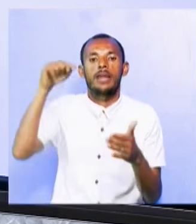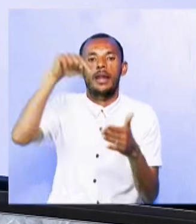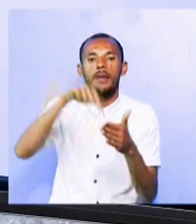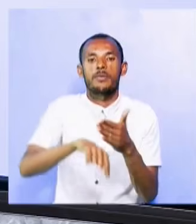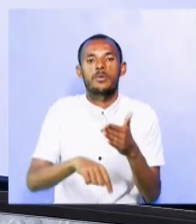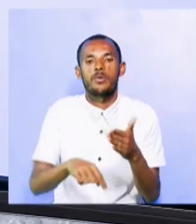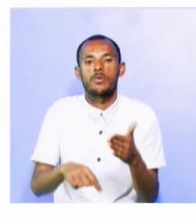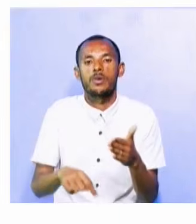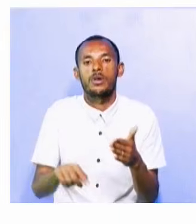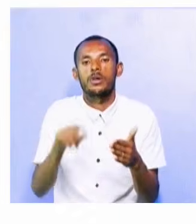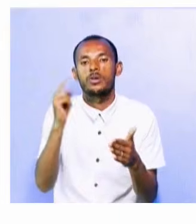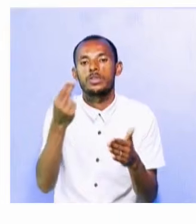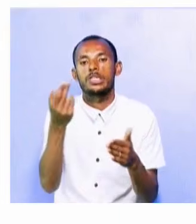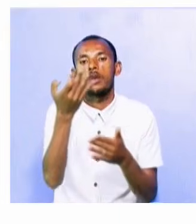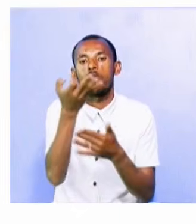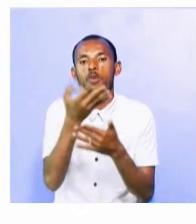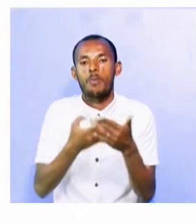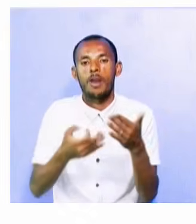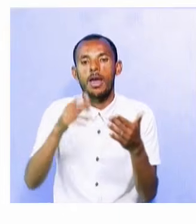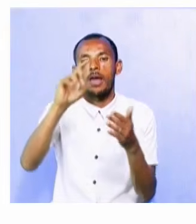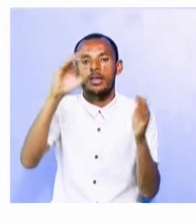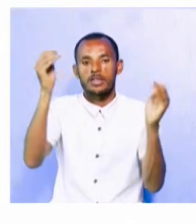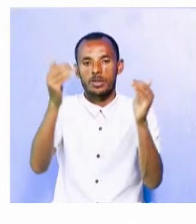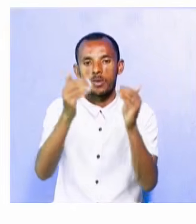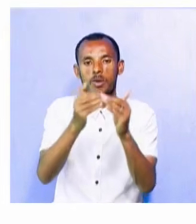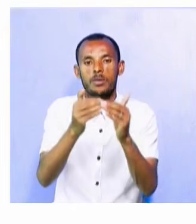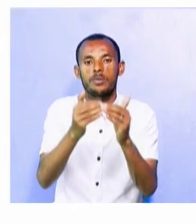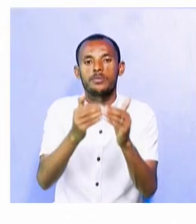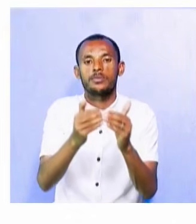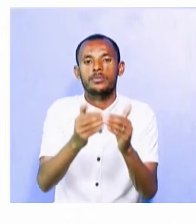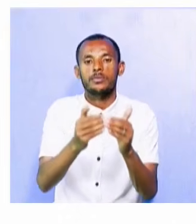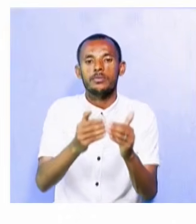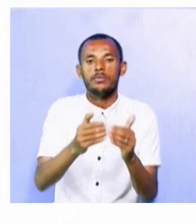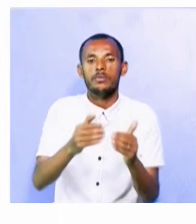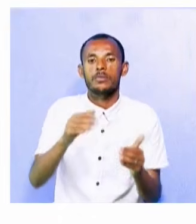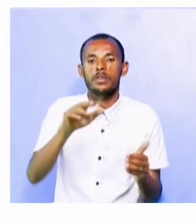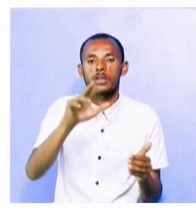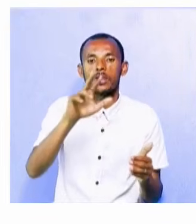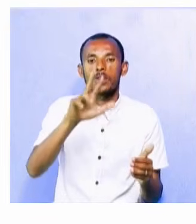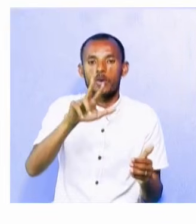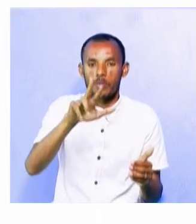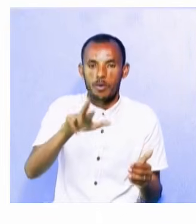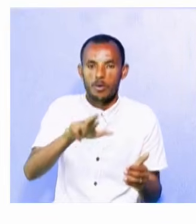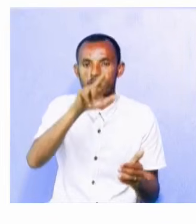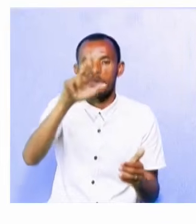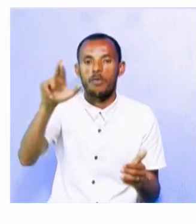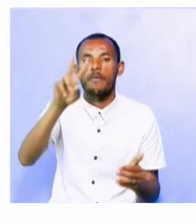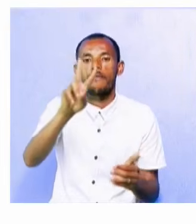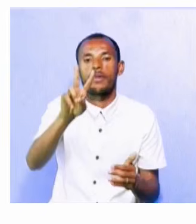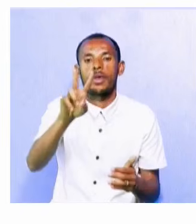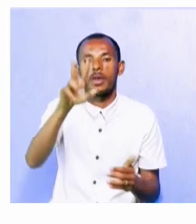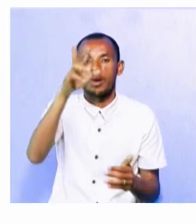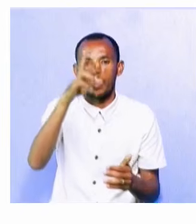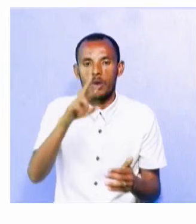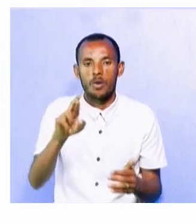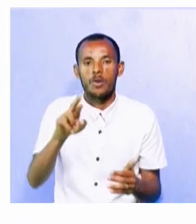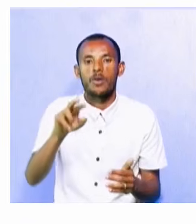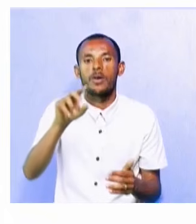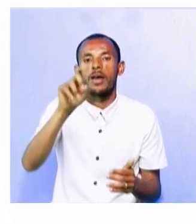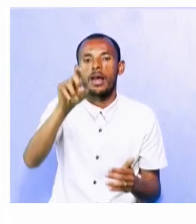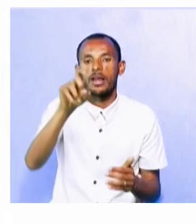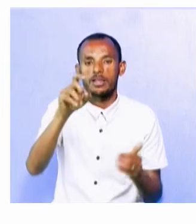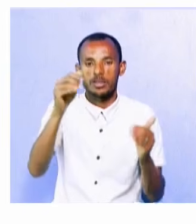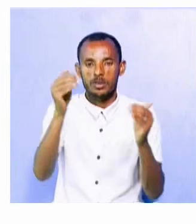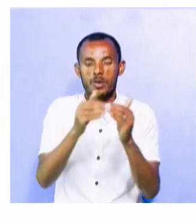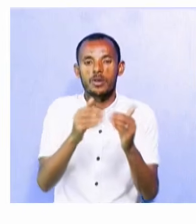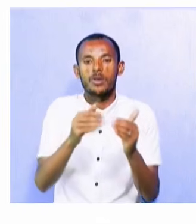fuel using the formula X is equals to cubed root of V, or X is equals